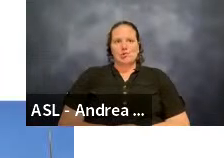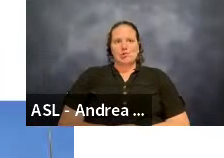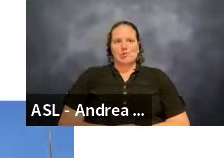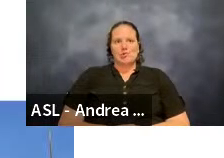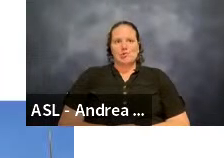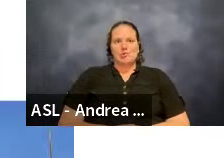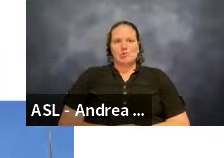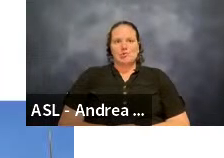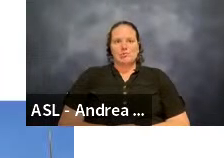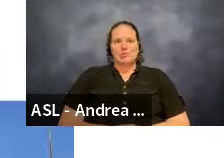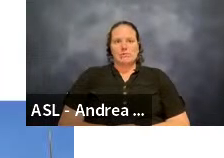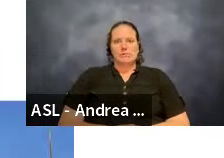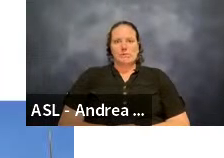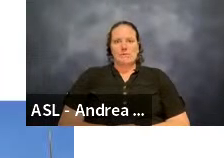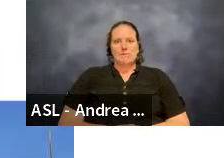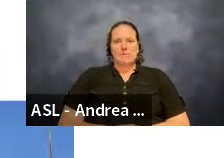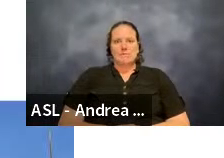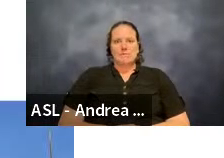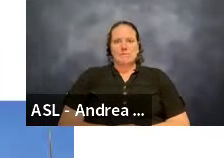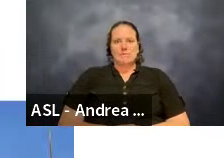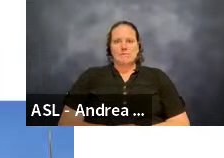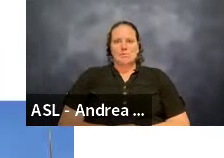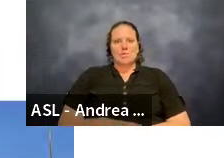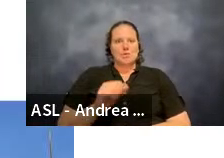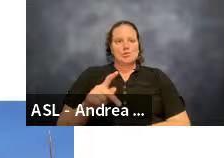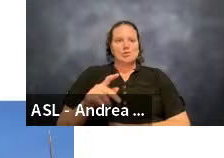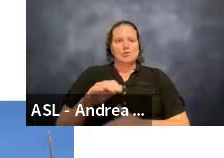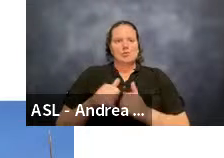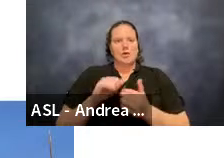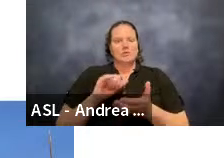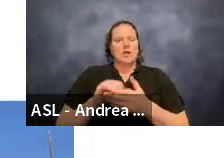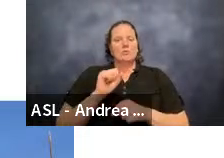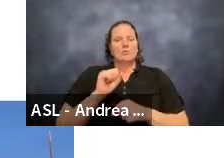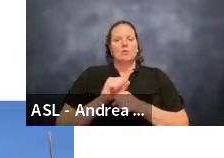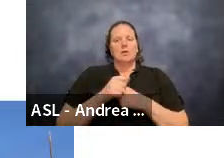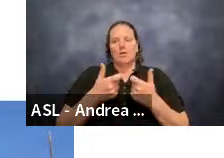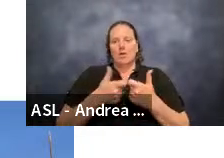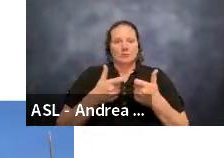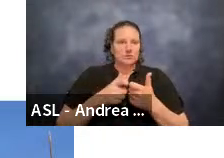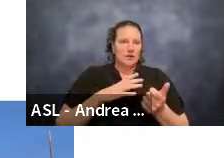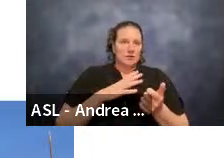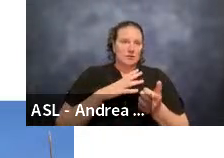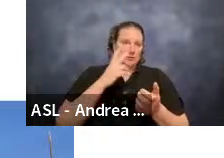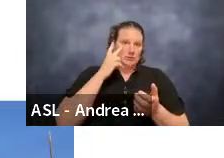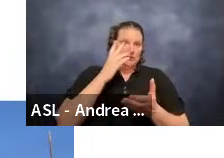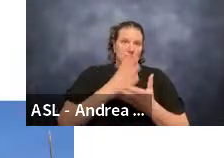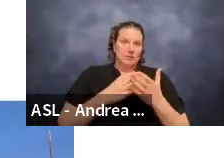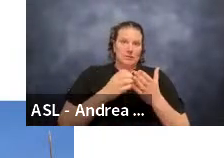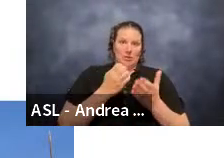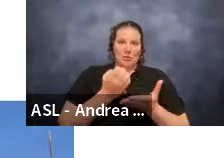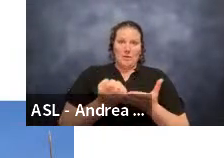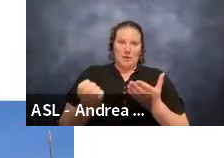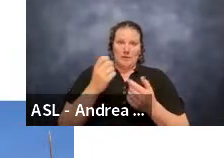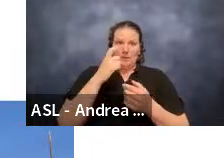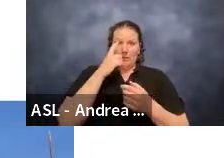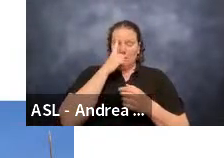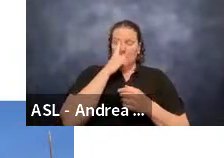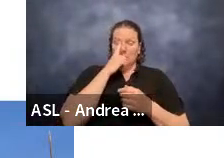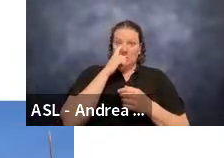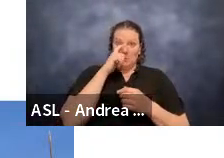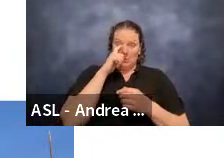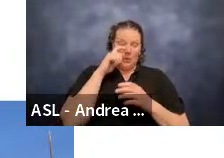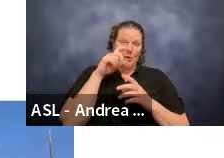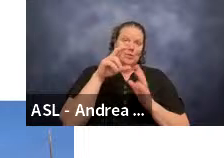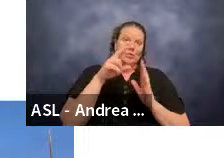well. Okay. So how does all this work? How does electronic tolling work? So you can see some of the equipment there. You see the readers and the